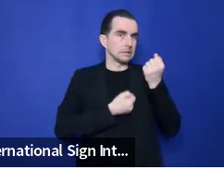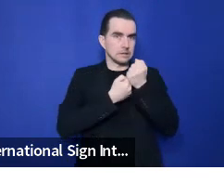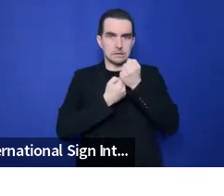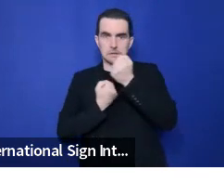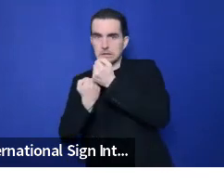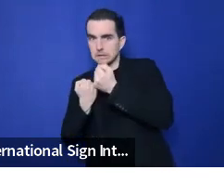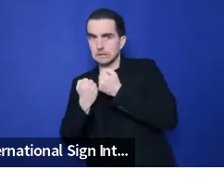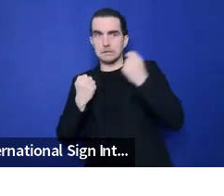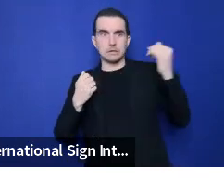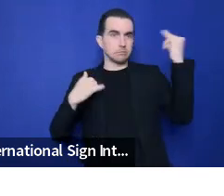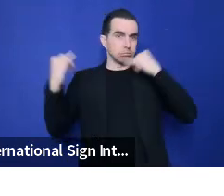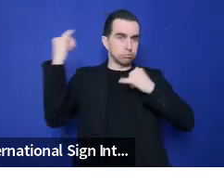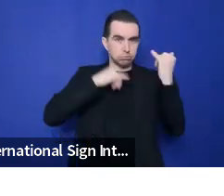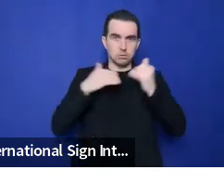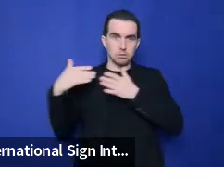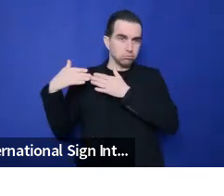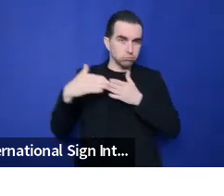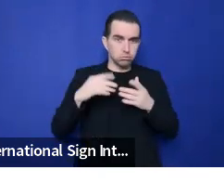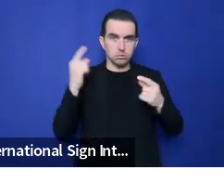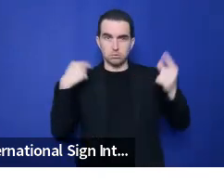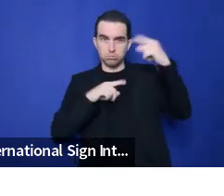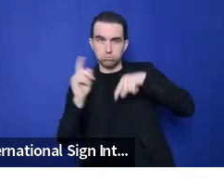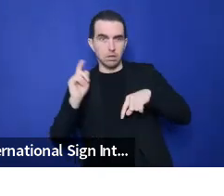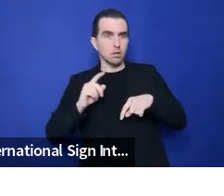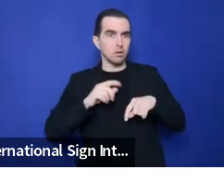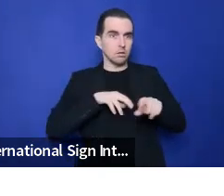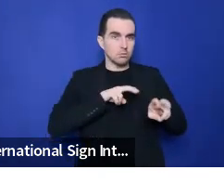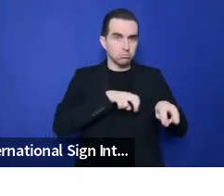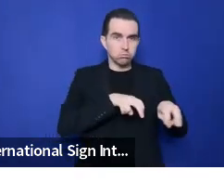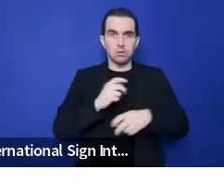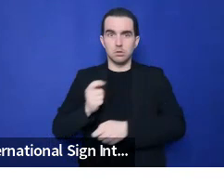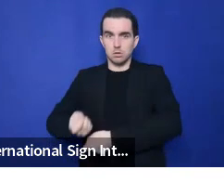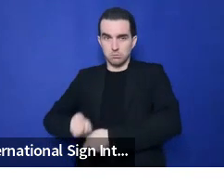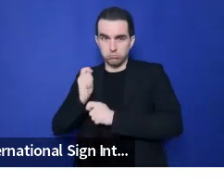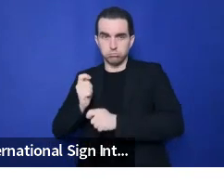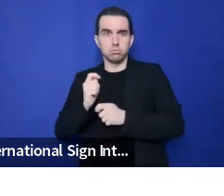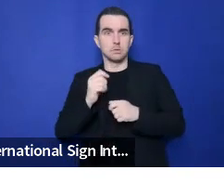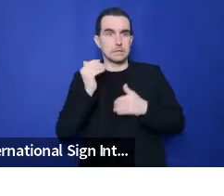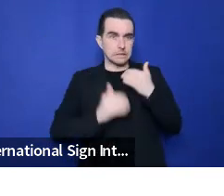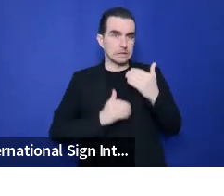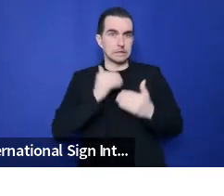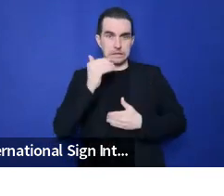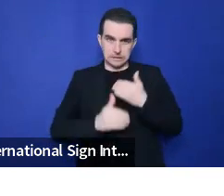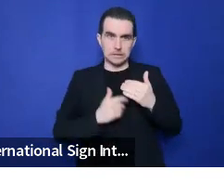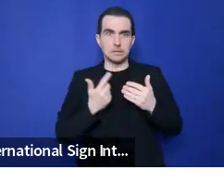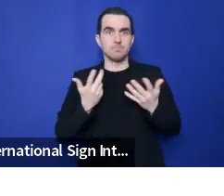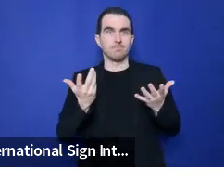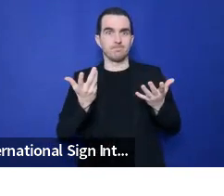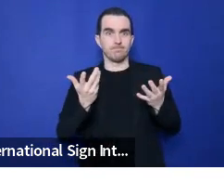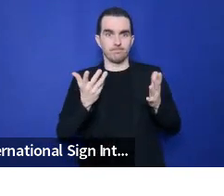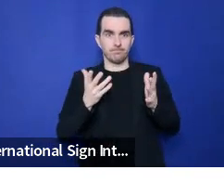On top of that, Tonga is also ranked as second most at risk by the global climate